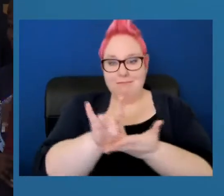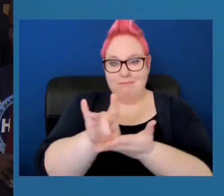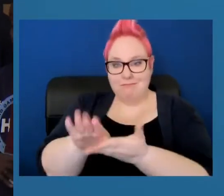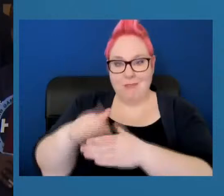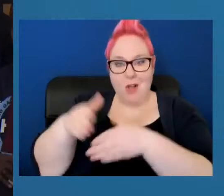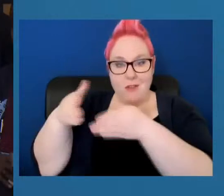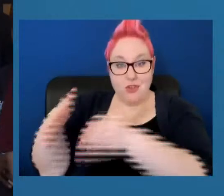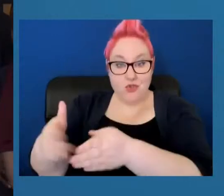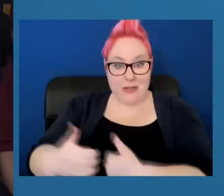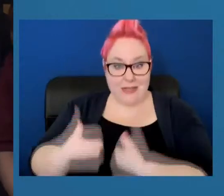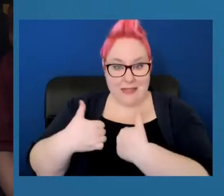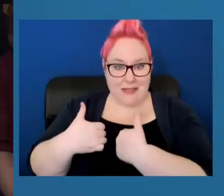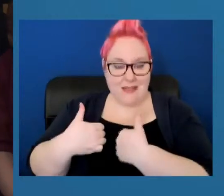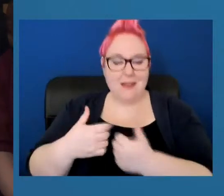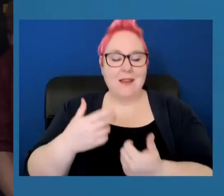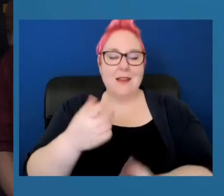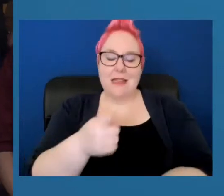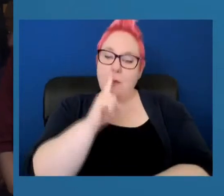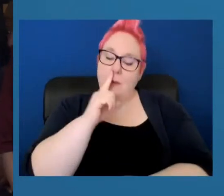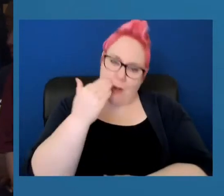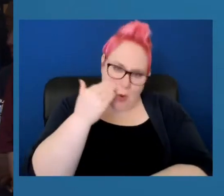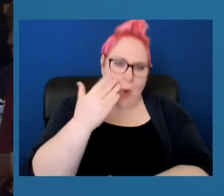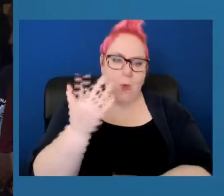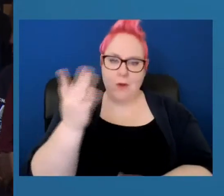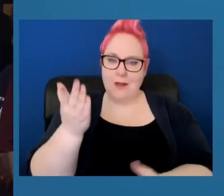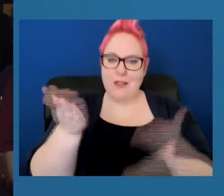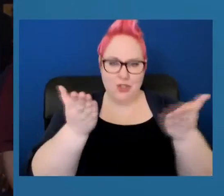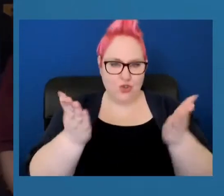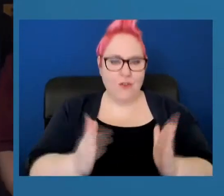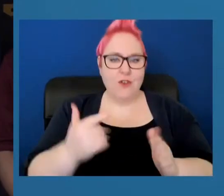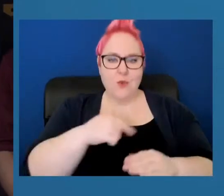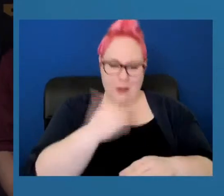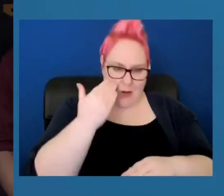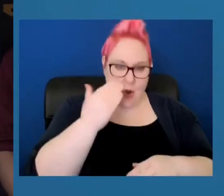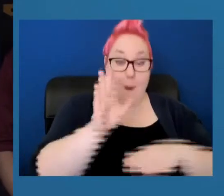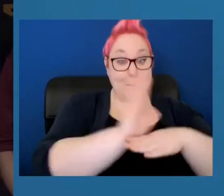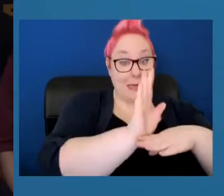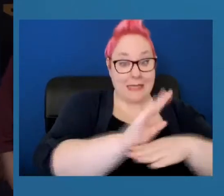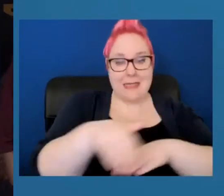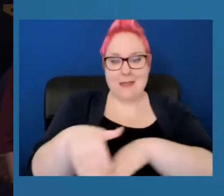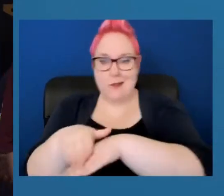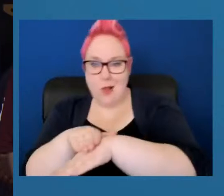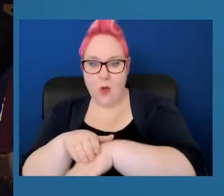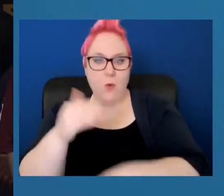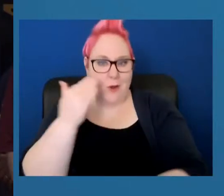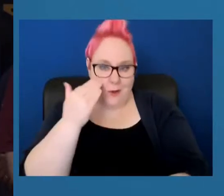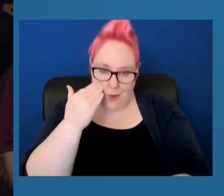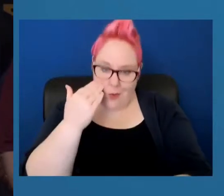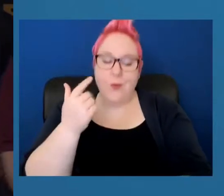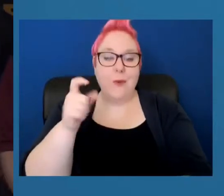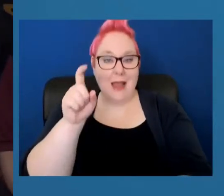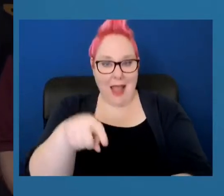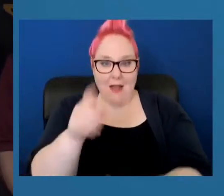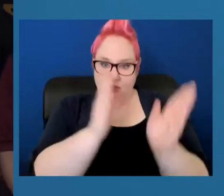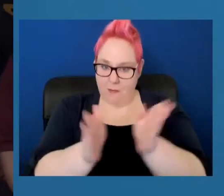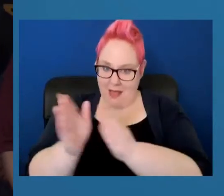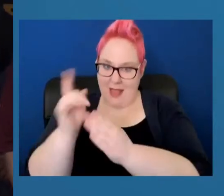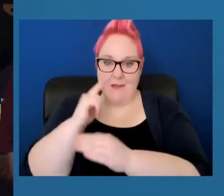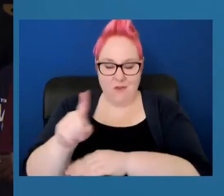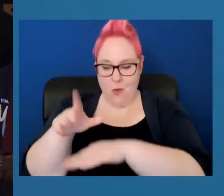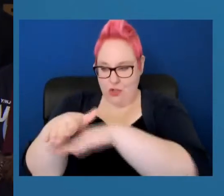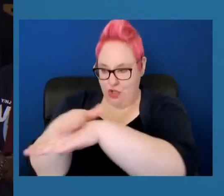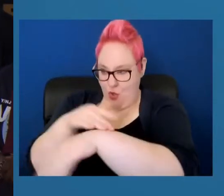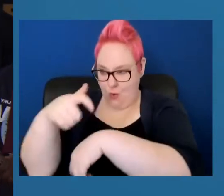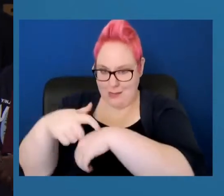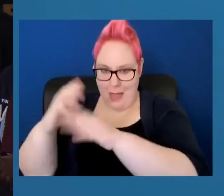are busy seasons and there are slow seasons as well. We have to plan for the slow seasons. The bigger and better unemployment insurance is an important part of